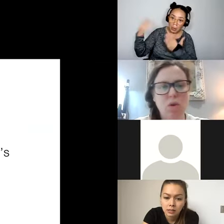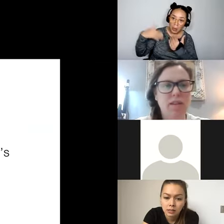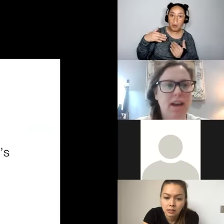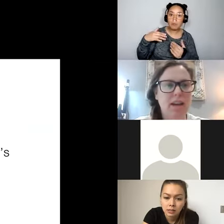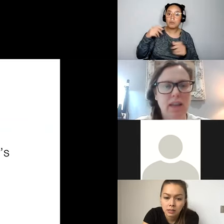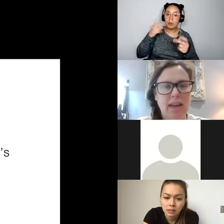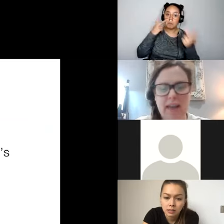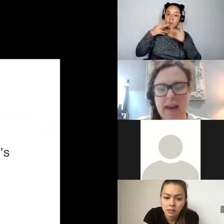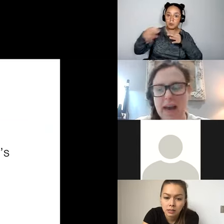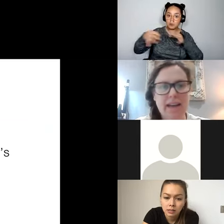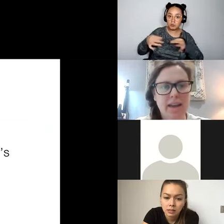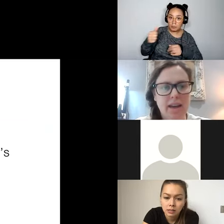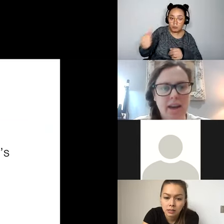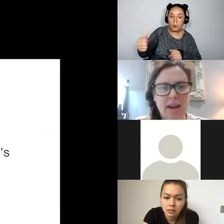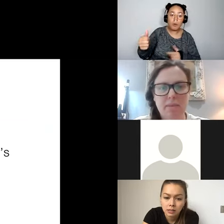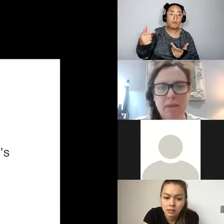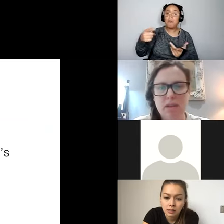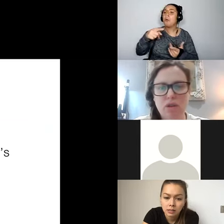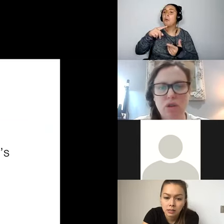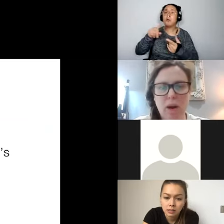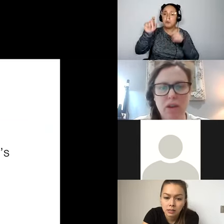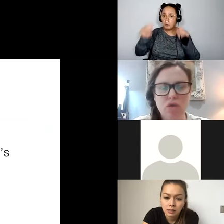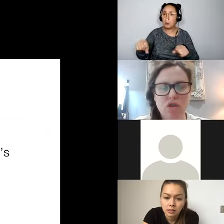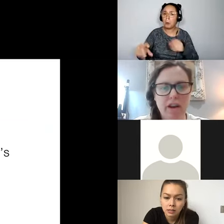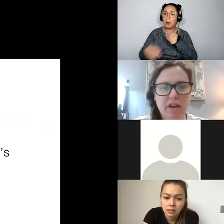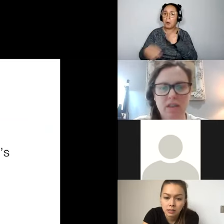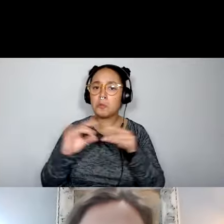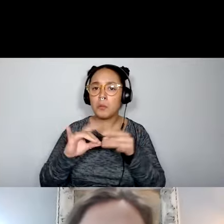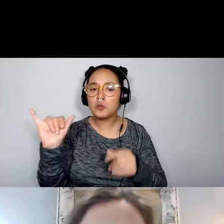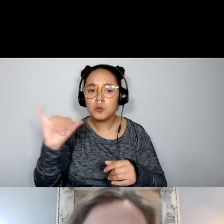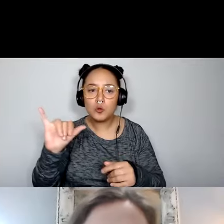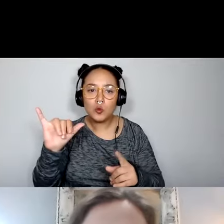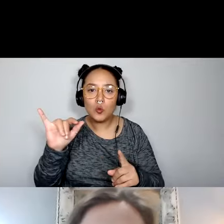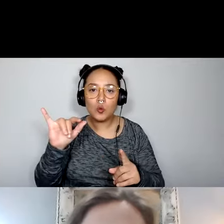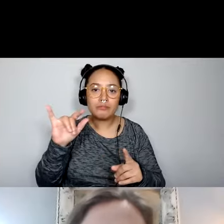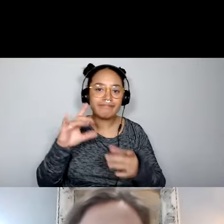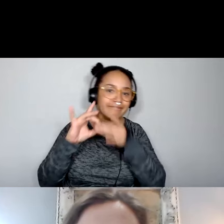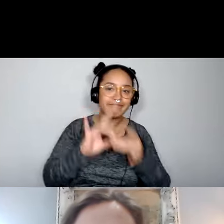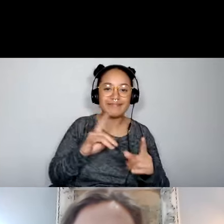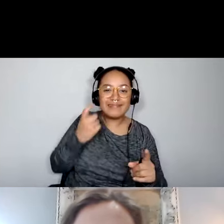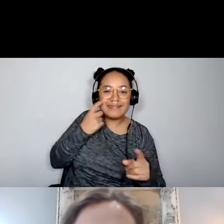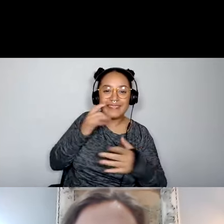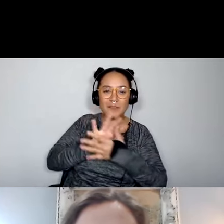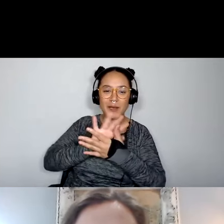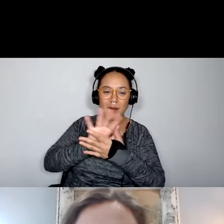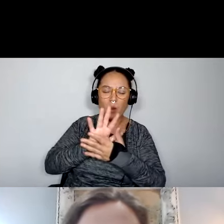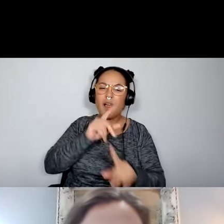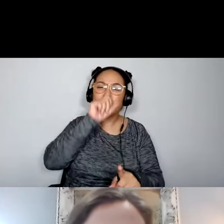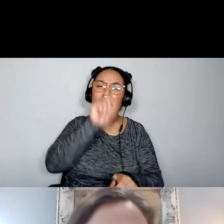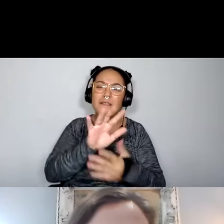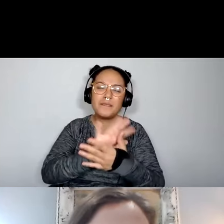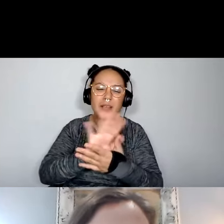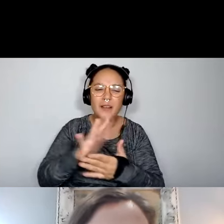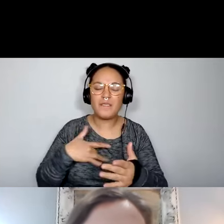have a few words that you'd like to add to what you shared in the video. I love that video. think it gives such a